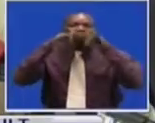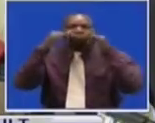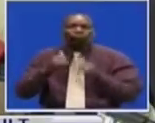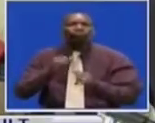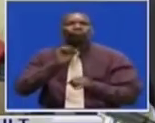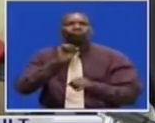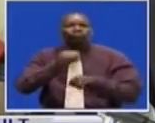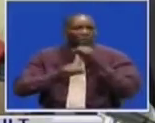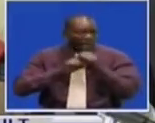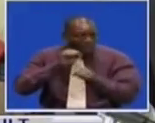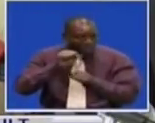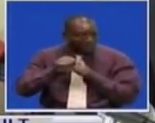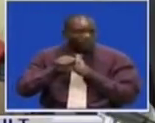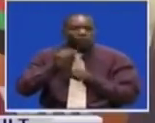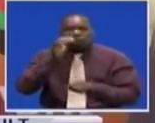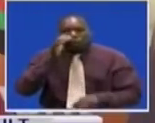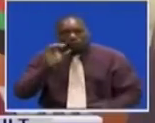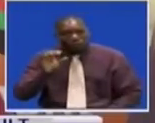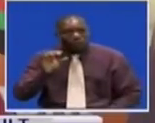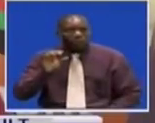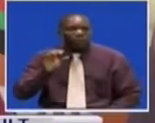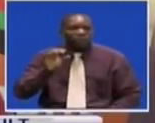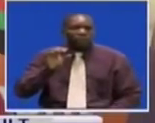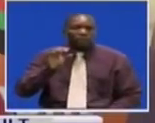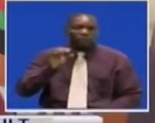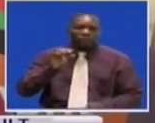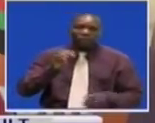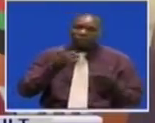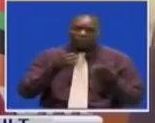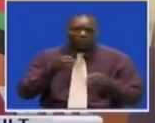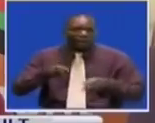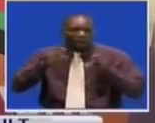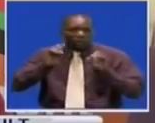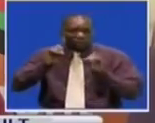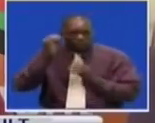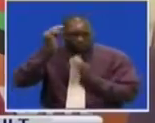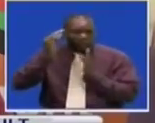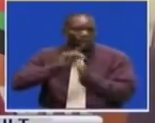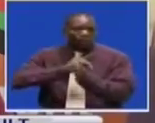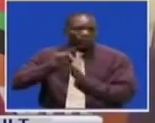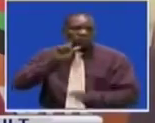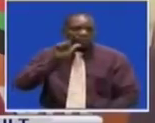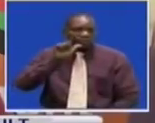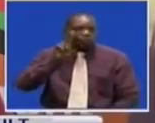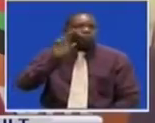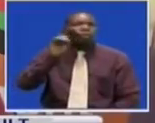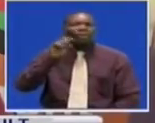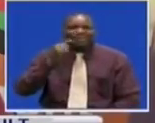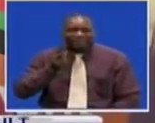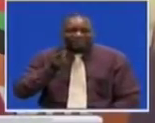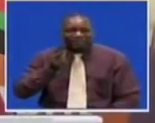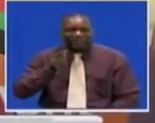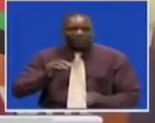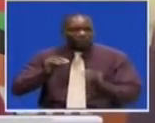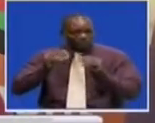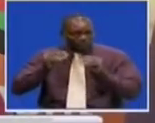of the fight against corruption. At the same occasion, Minister of Higher Education, Professor Ngandulo, said the scrapping off of meal